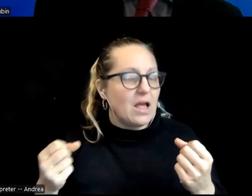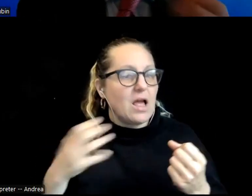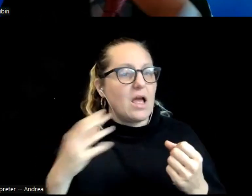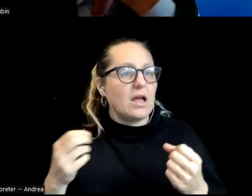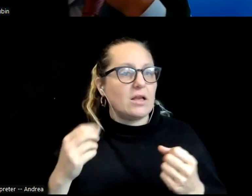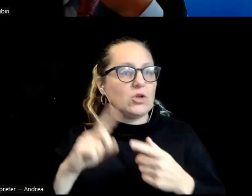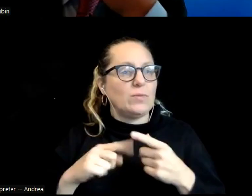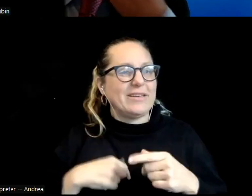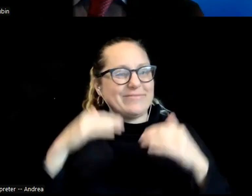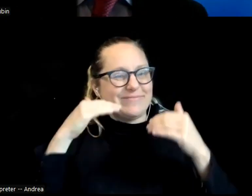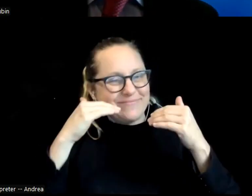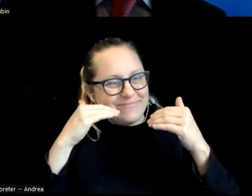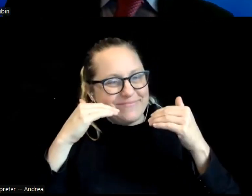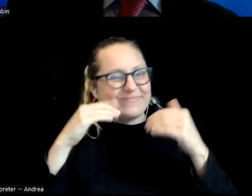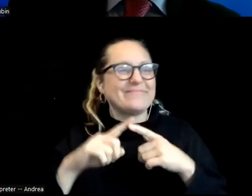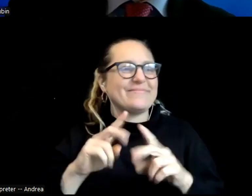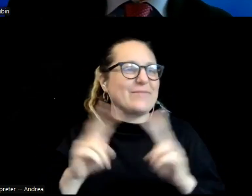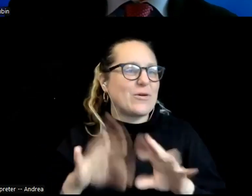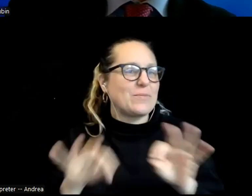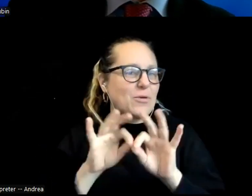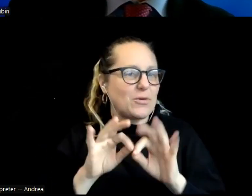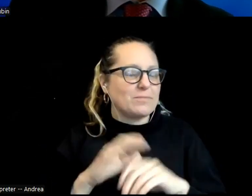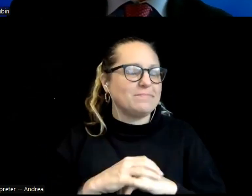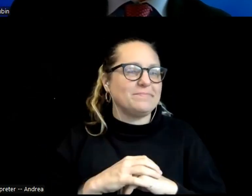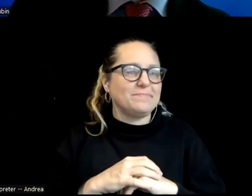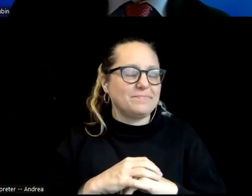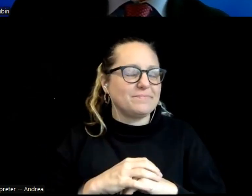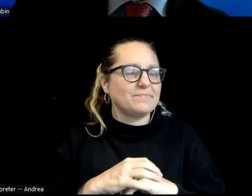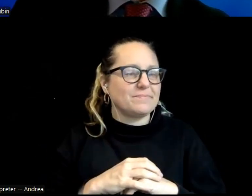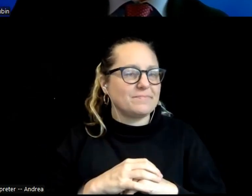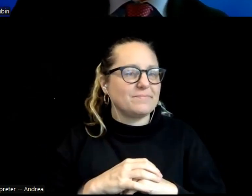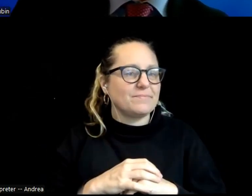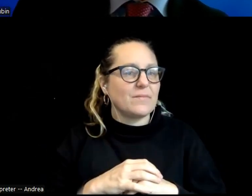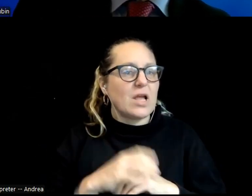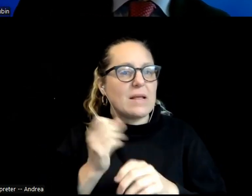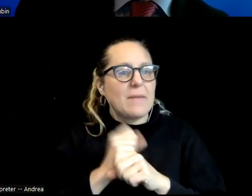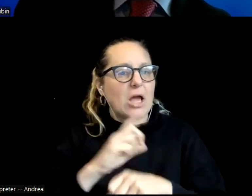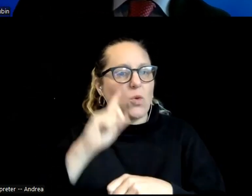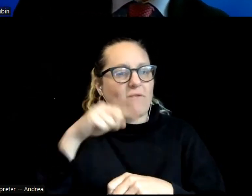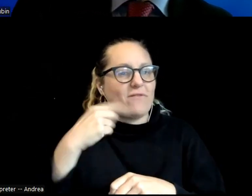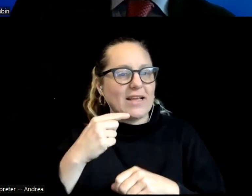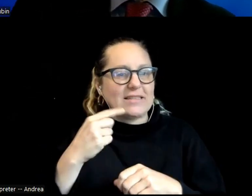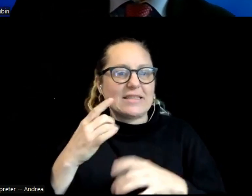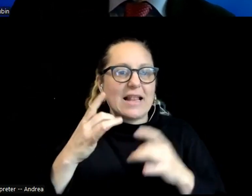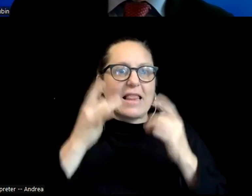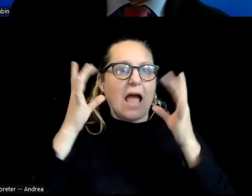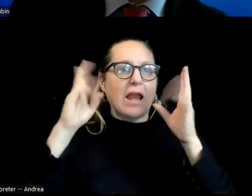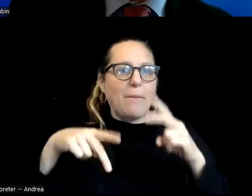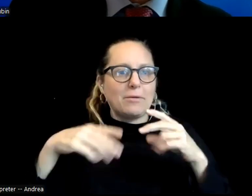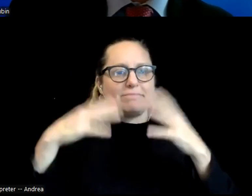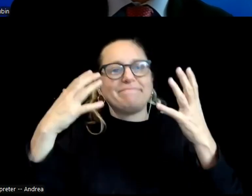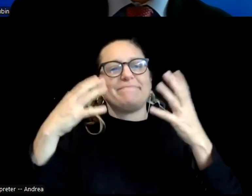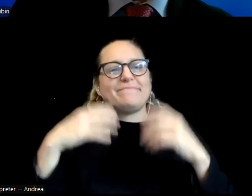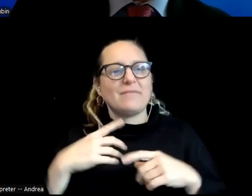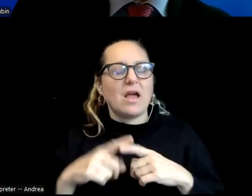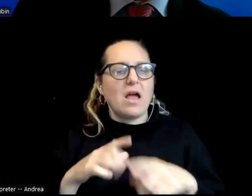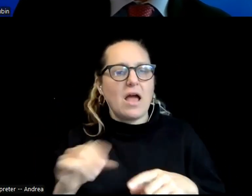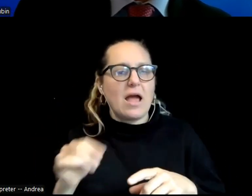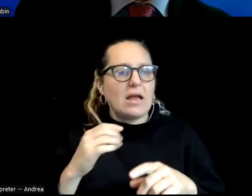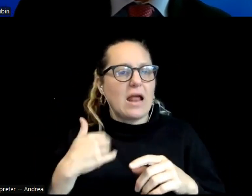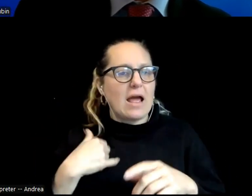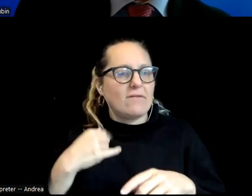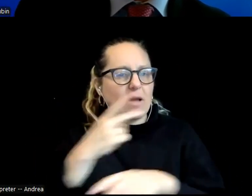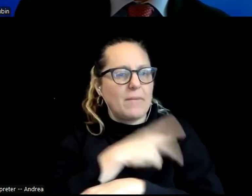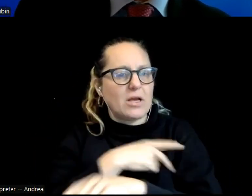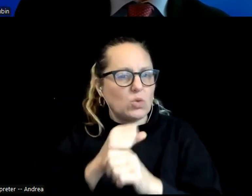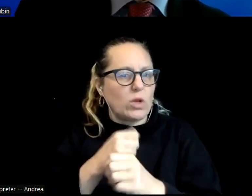me, smiles are very important. They are, they make your face light up. And having a patient with